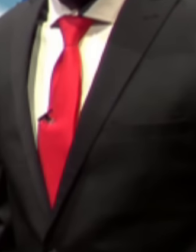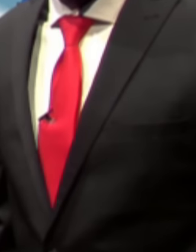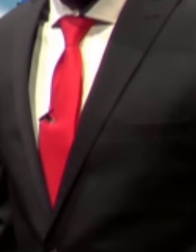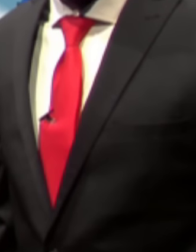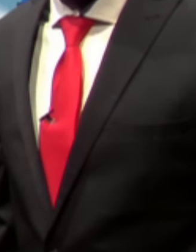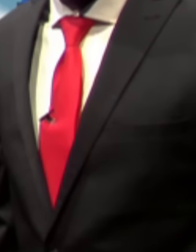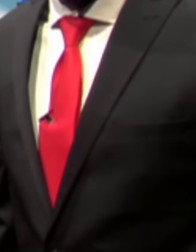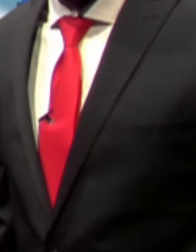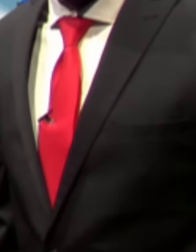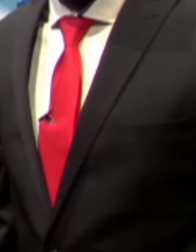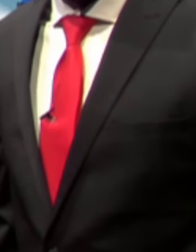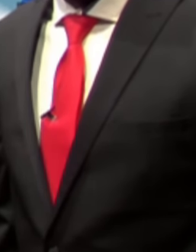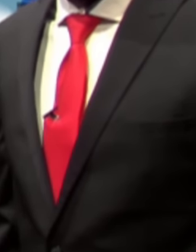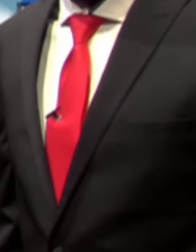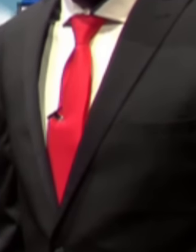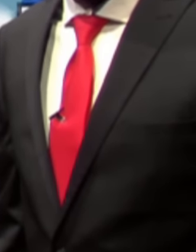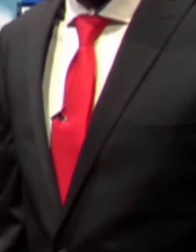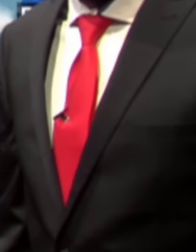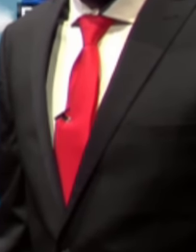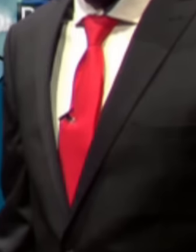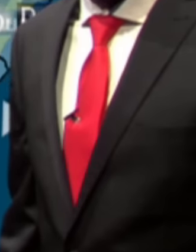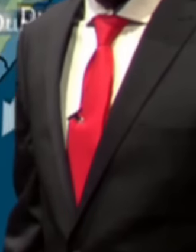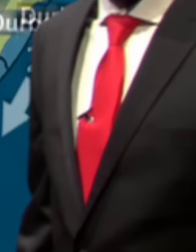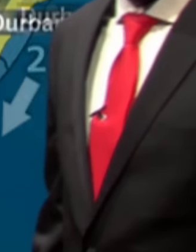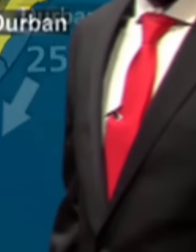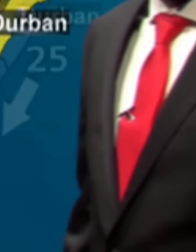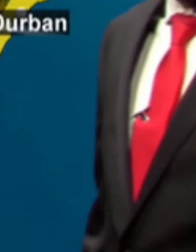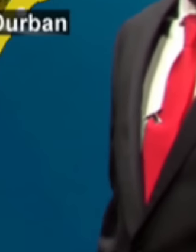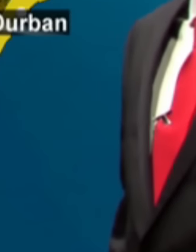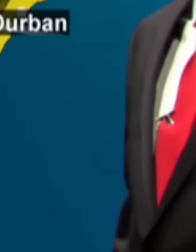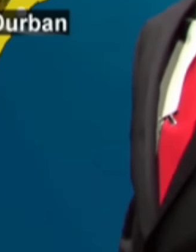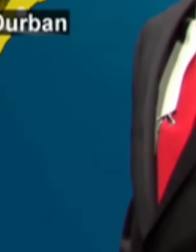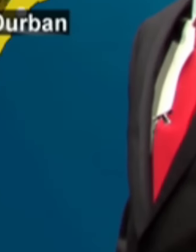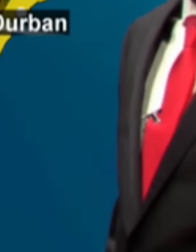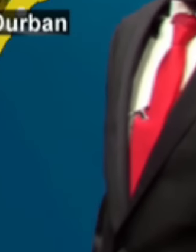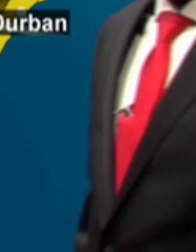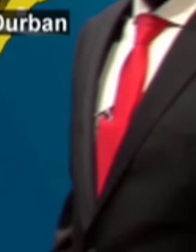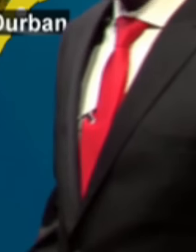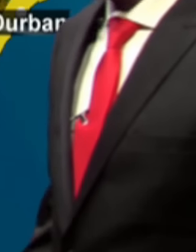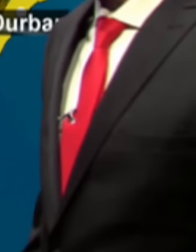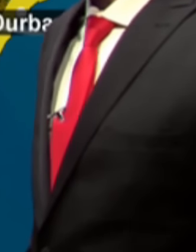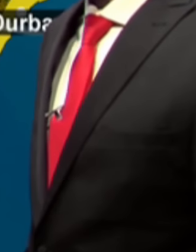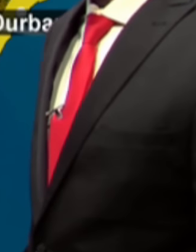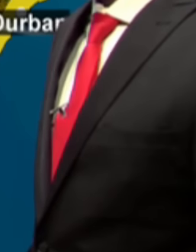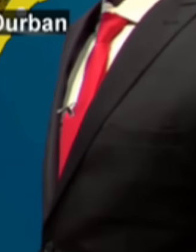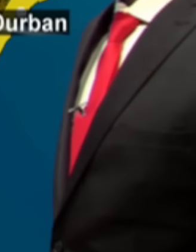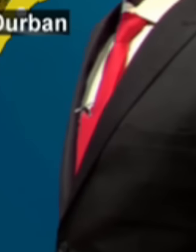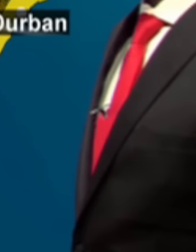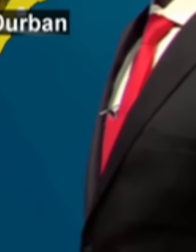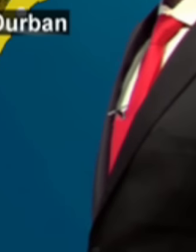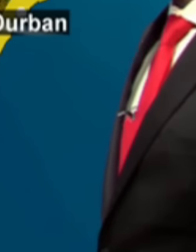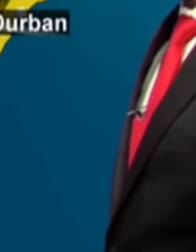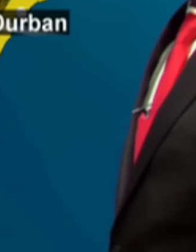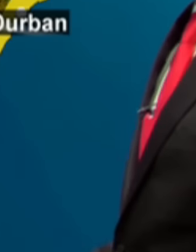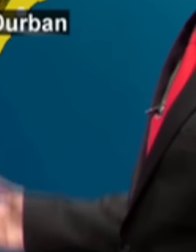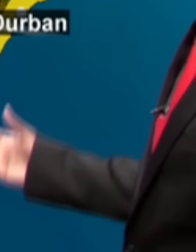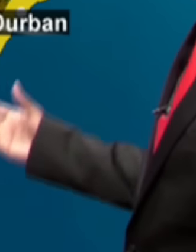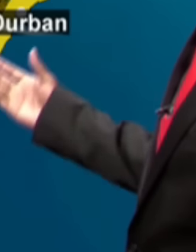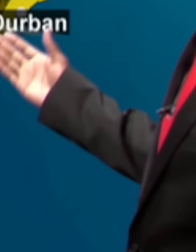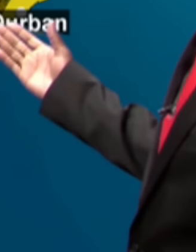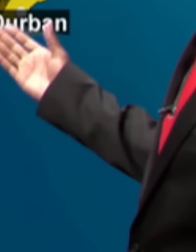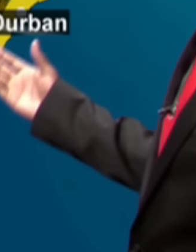ka dikarolong tša ka magololong a dithaba ga re ya ka dikarolong tša re tlhokomeleng ga botsena fela ka dikarolong tšeo ba tilo ba boso ba re lemoša ga botse magasho re tlhokomeleng re